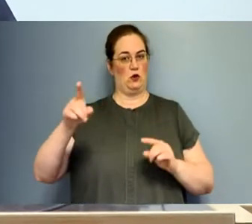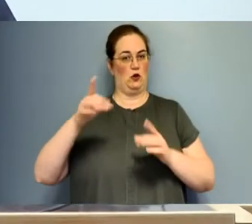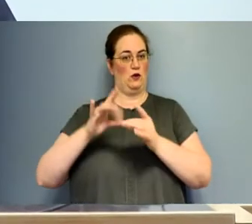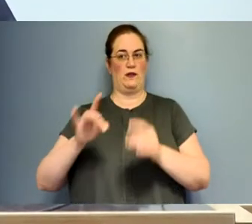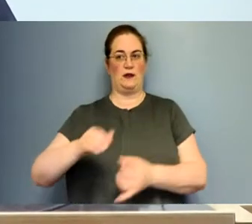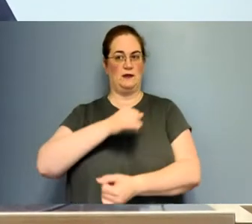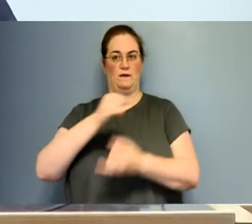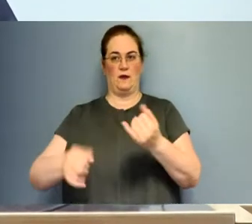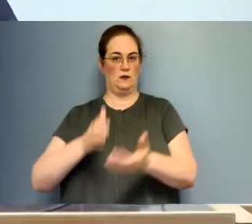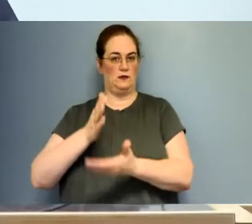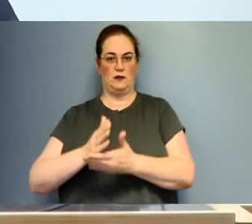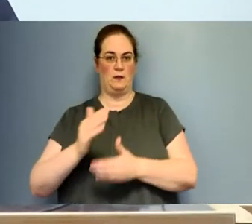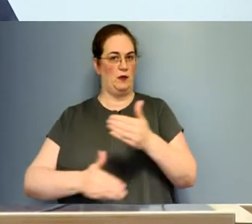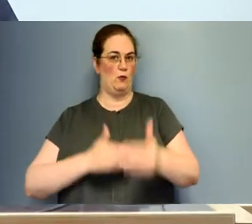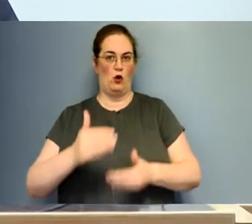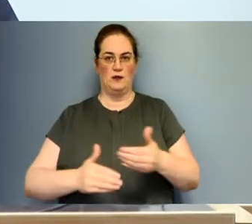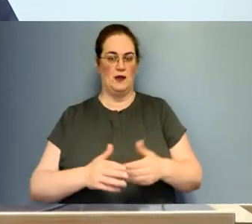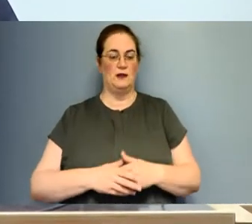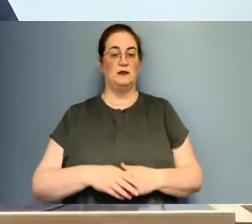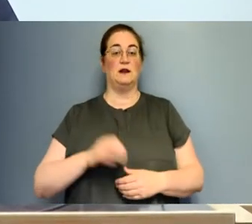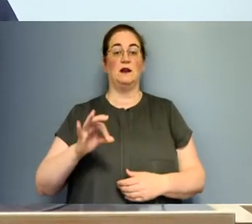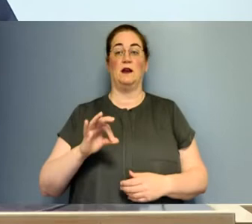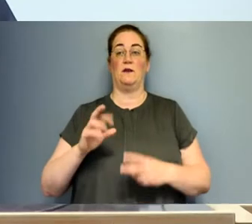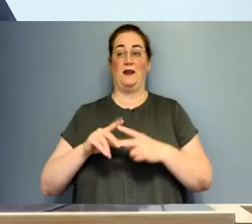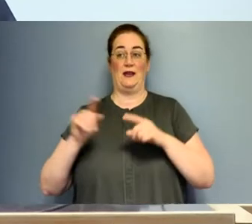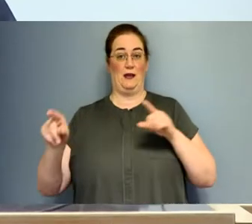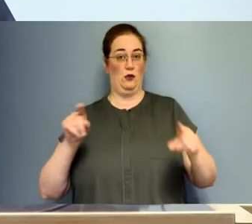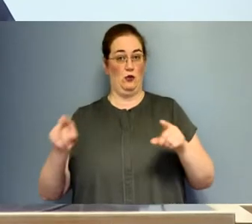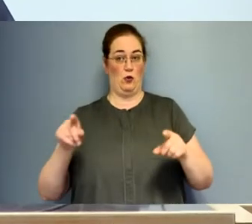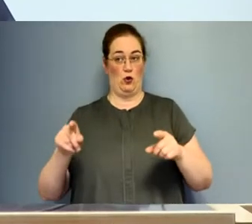final stop in the process. If either party